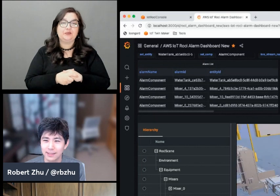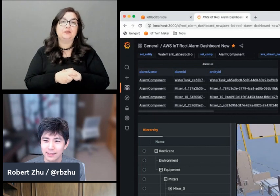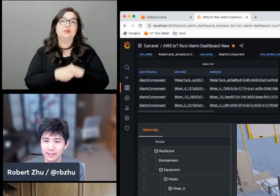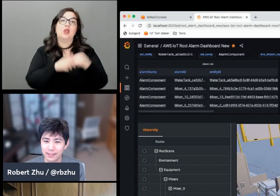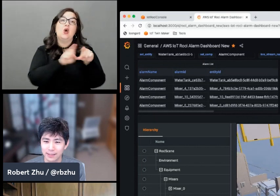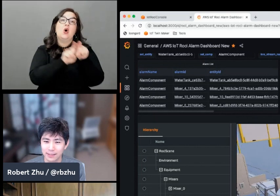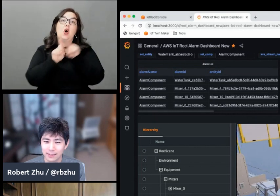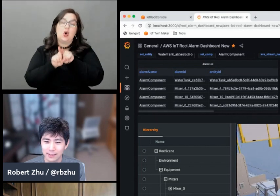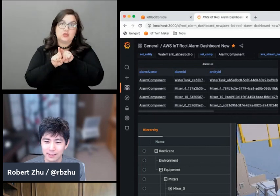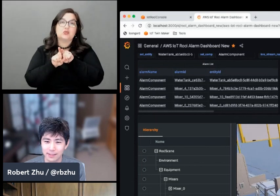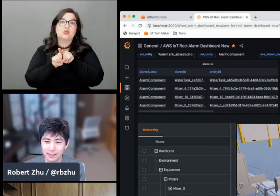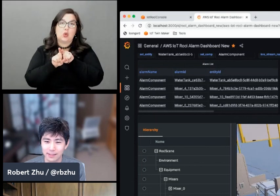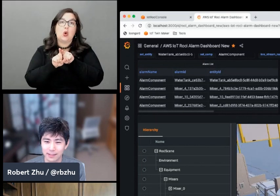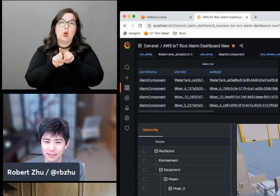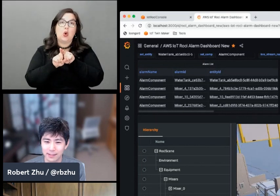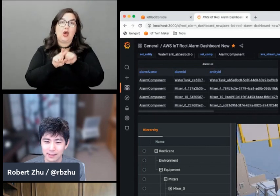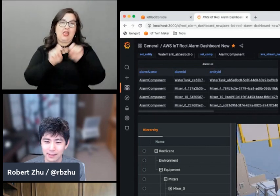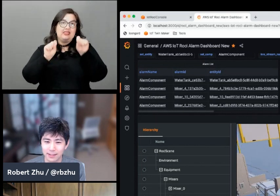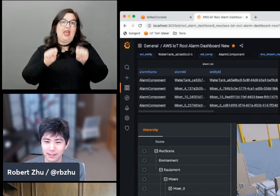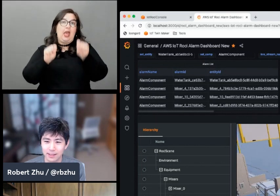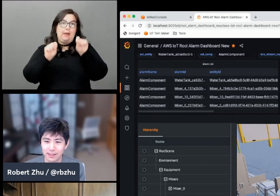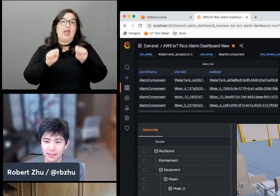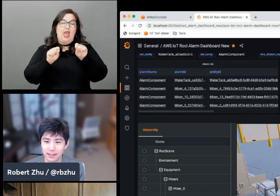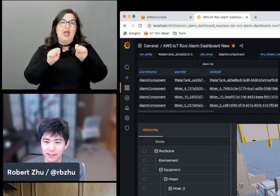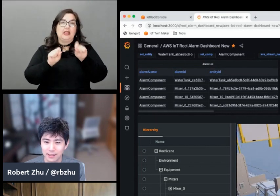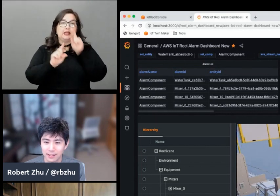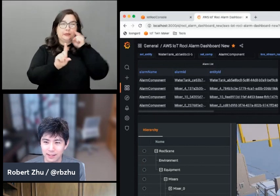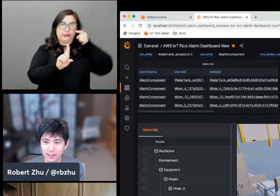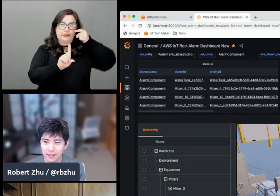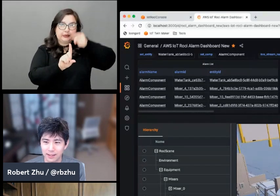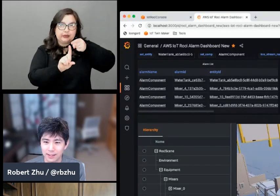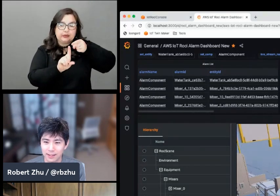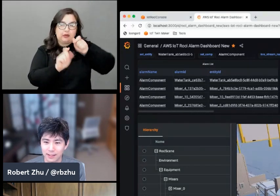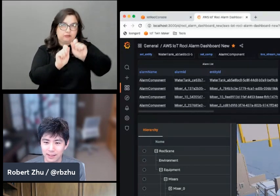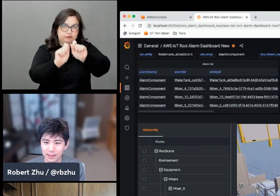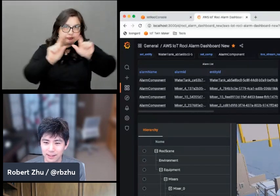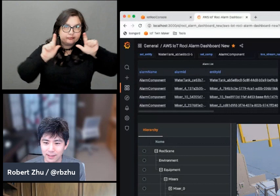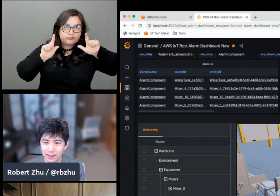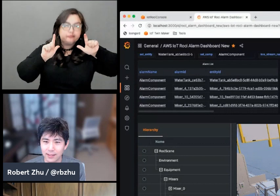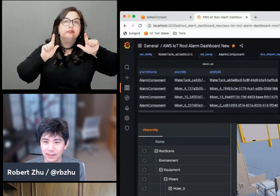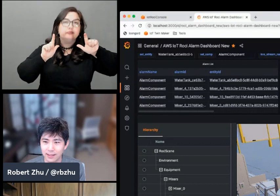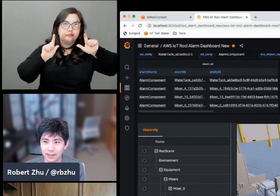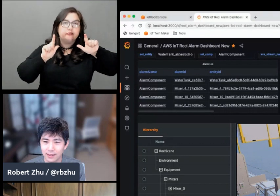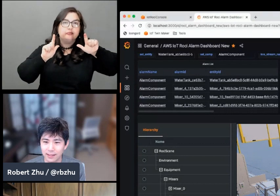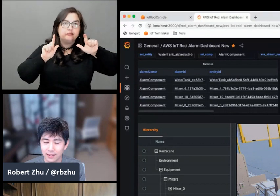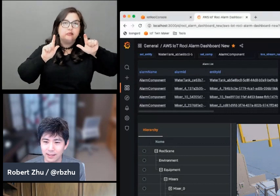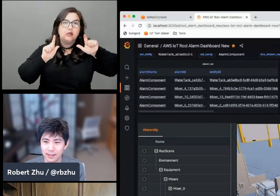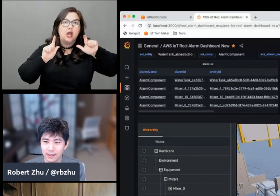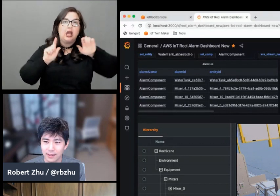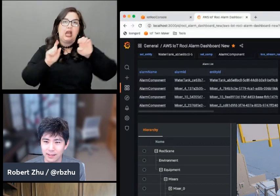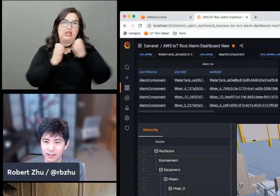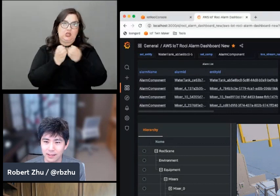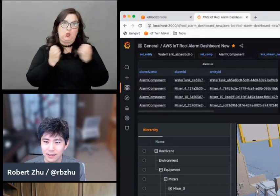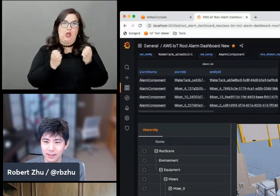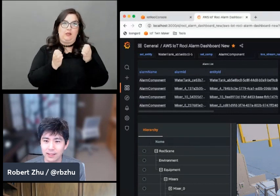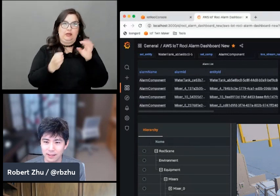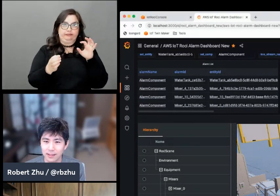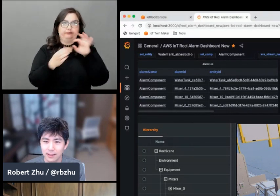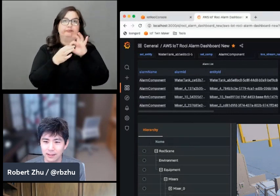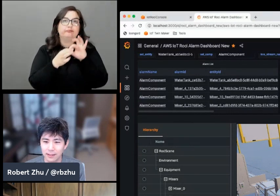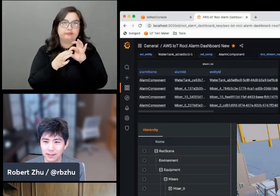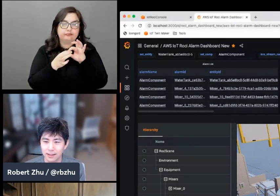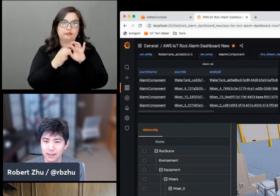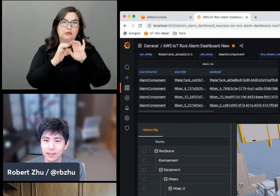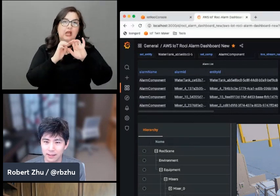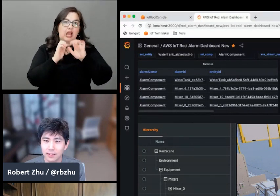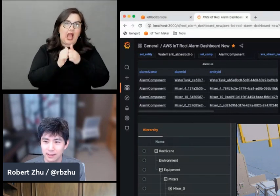also, you know, having the ability to then drill in. I don't have that on this particular dashboard, but then drill into a piece of equipment. How do I how do I get the cover